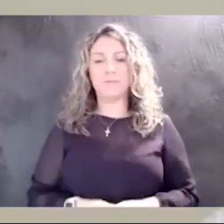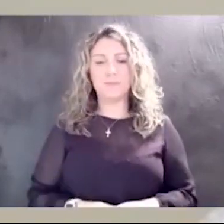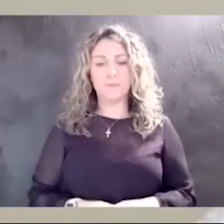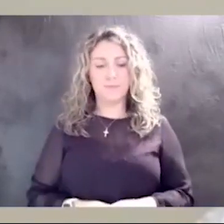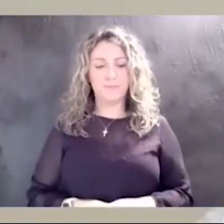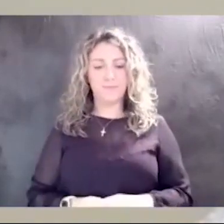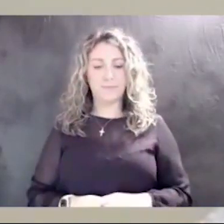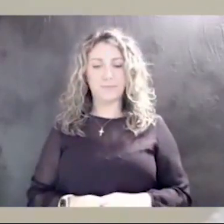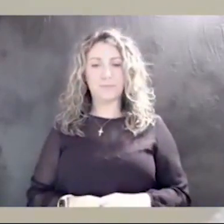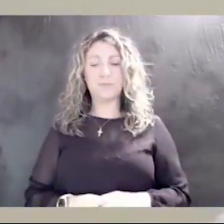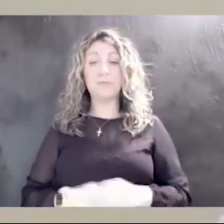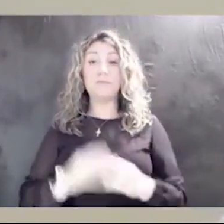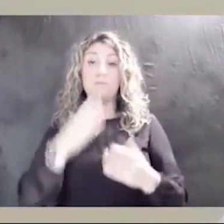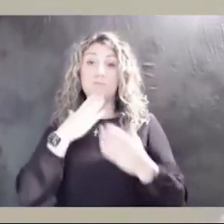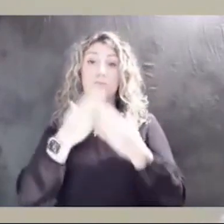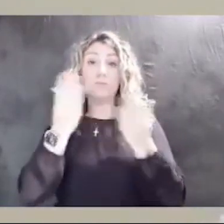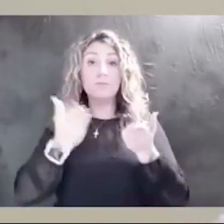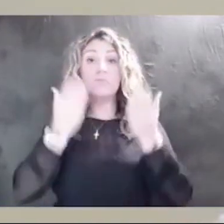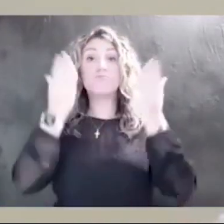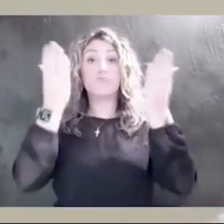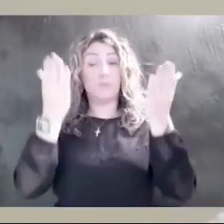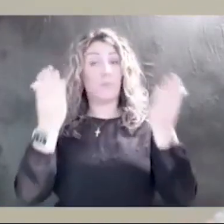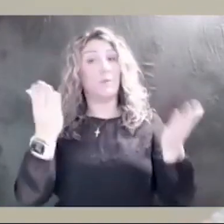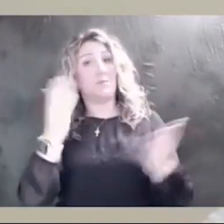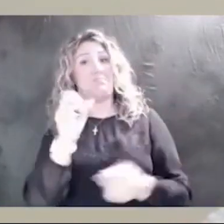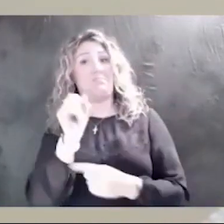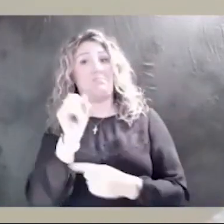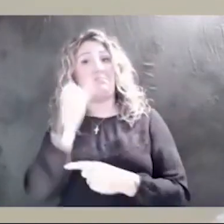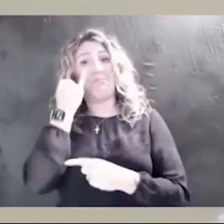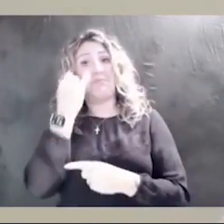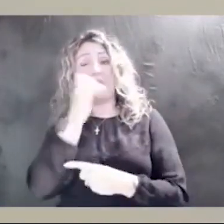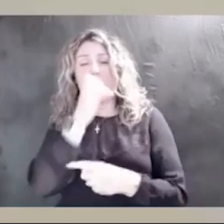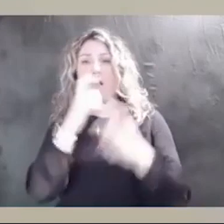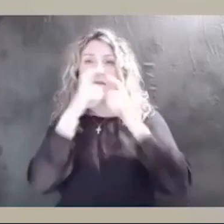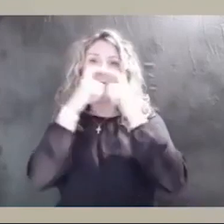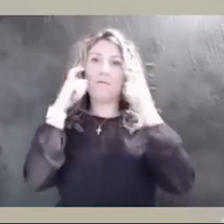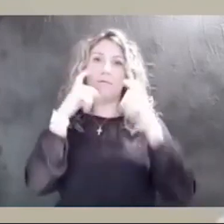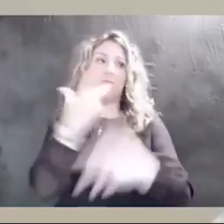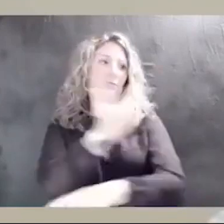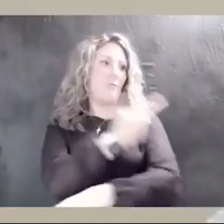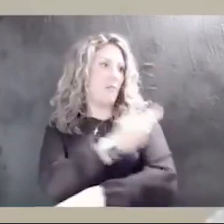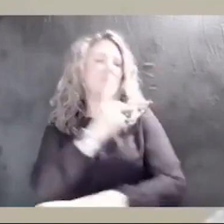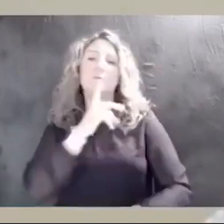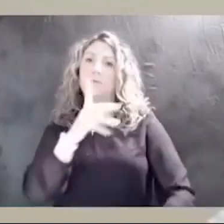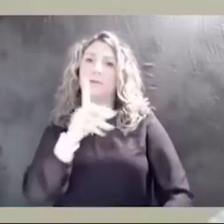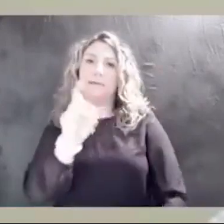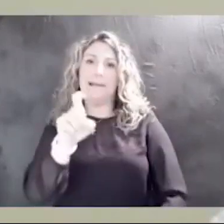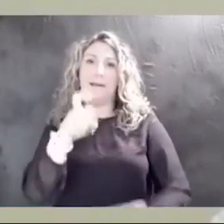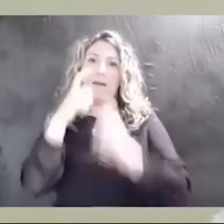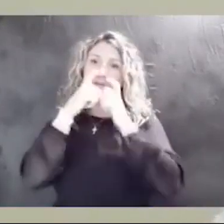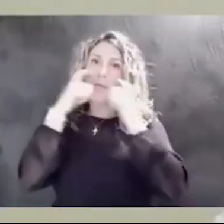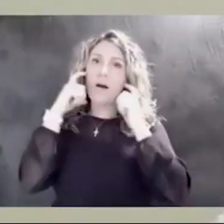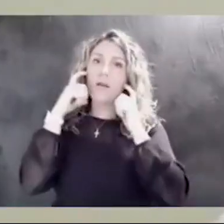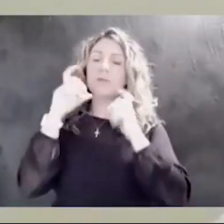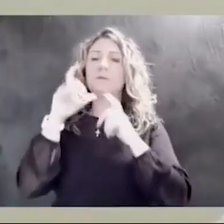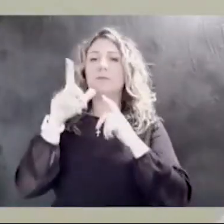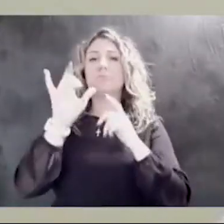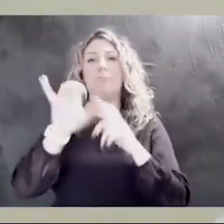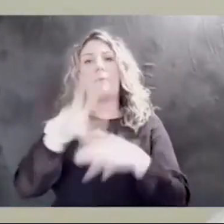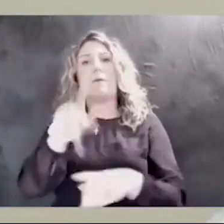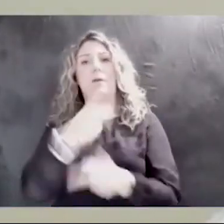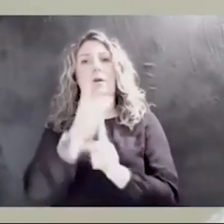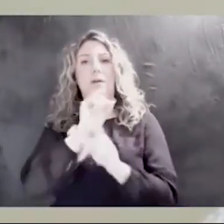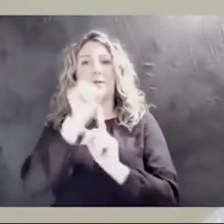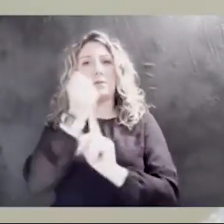It's still a good recommendation, certainly if you are not vaccinated, to wear a mask in those situations to